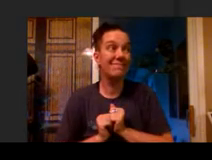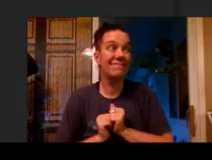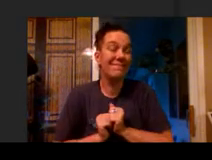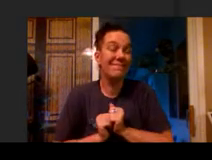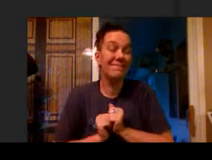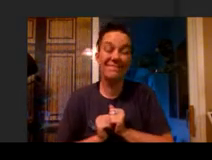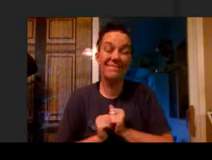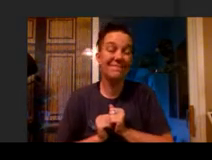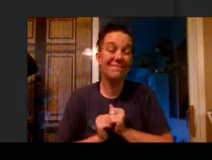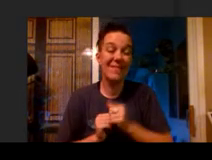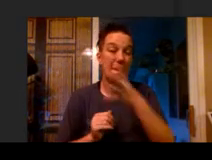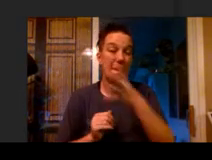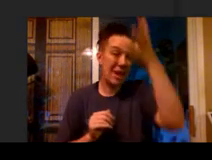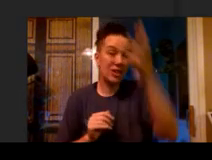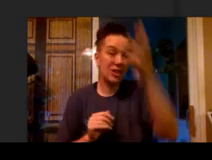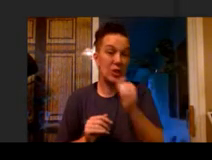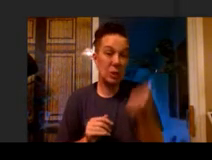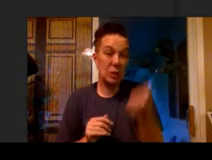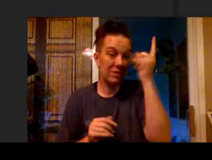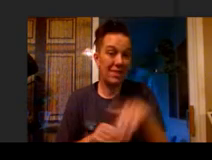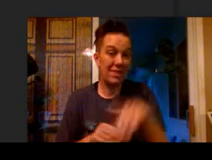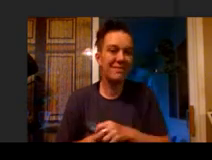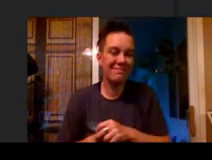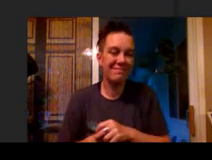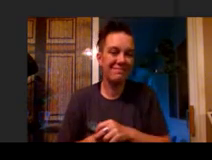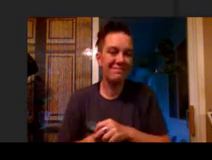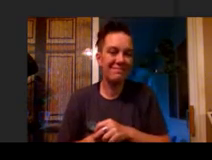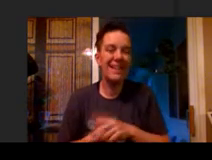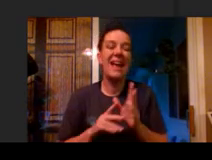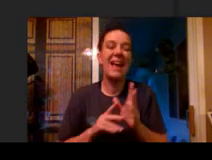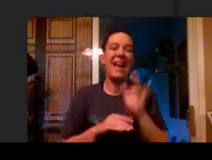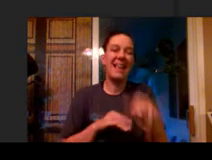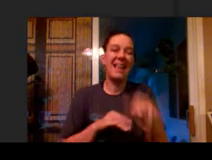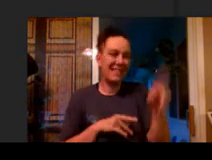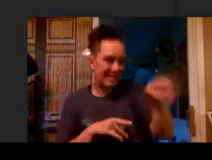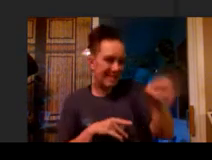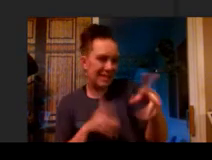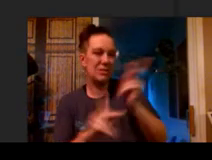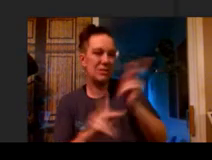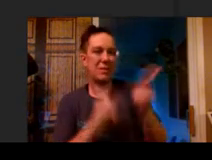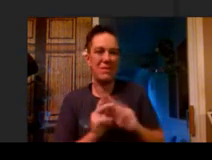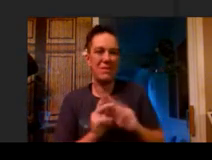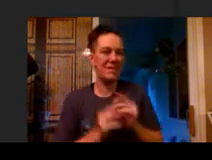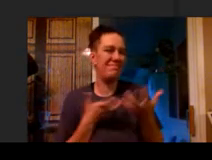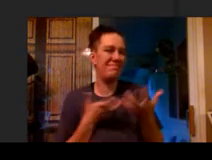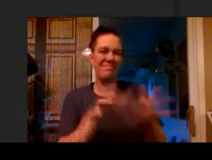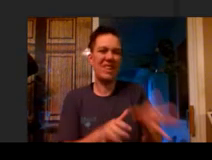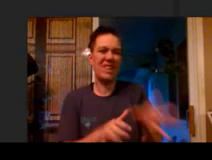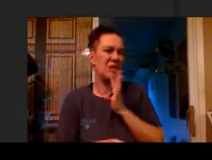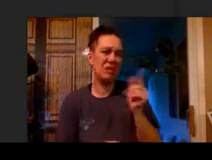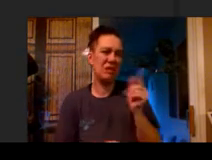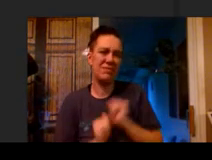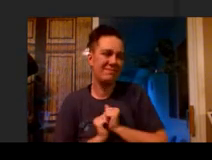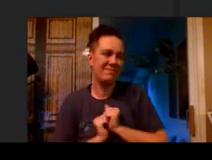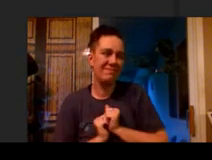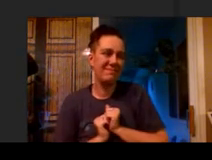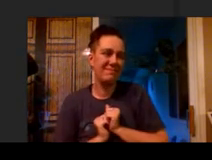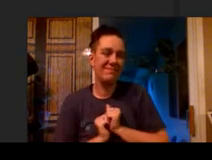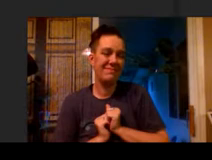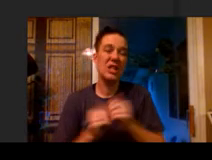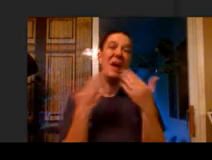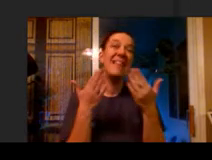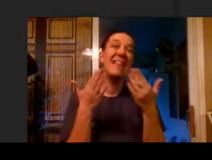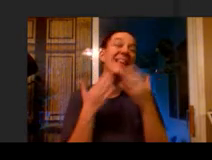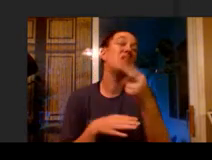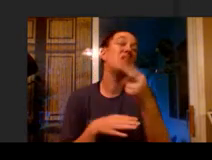And these are people to whom I loathe speaking. And so I thank you, Holly. Why?